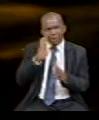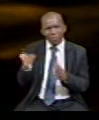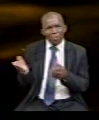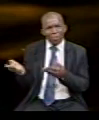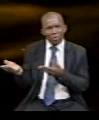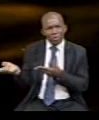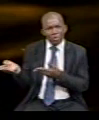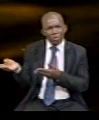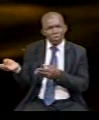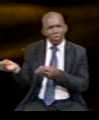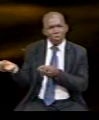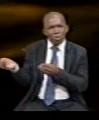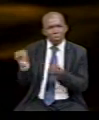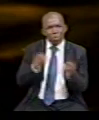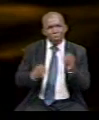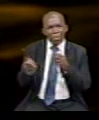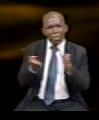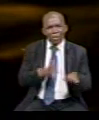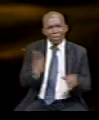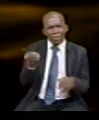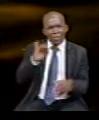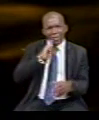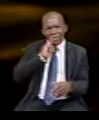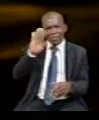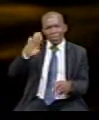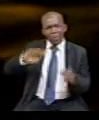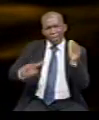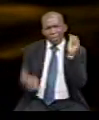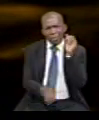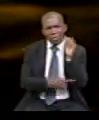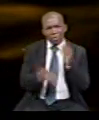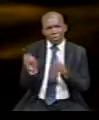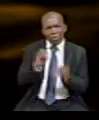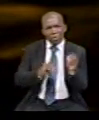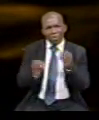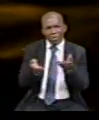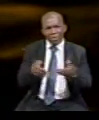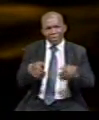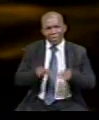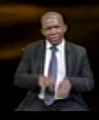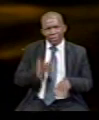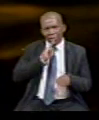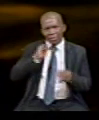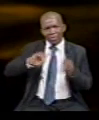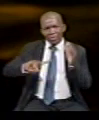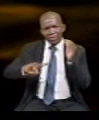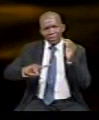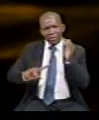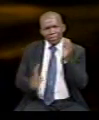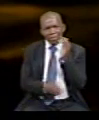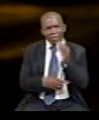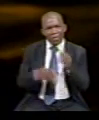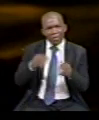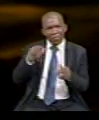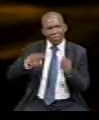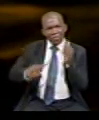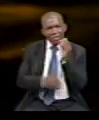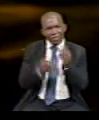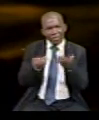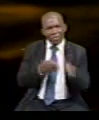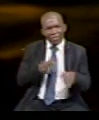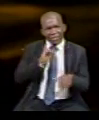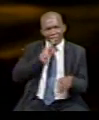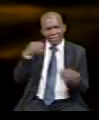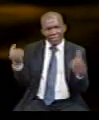O grave, where is thy victory? The sting of death is sin, and the strength of sin is the law. But thanks be to God,